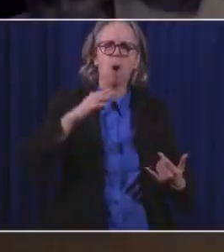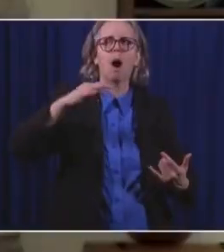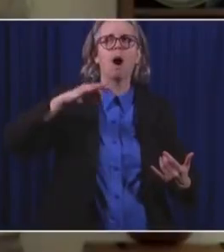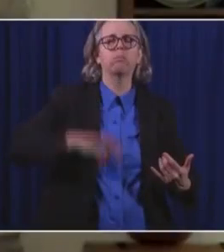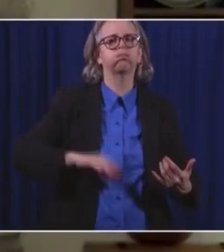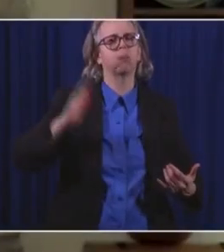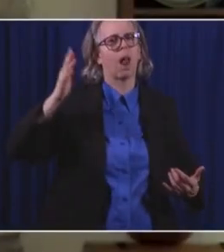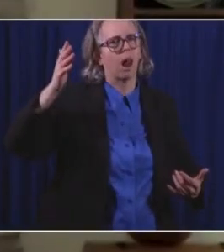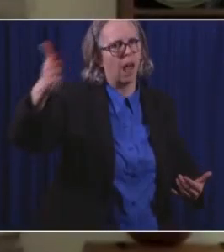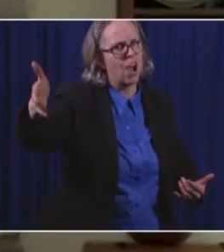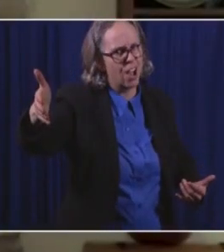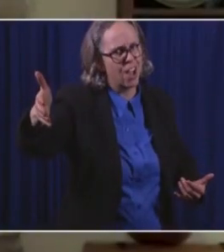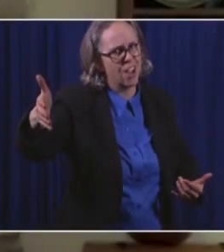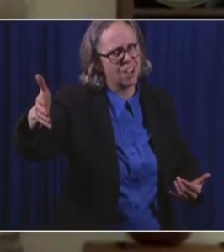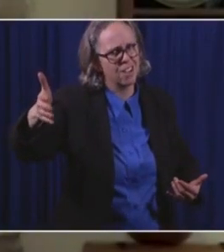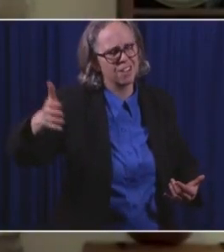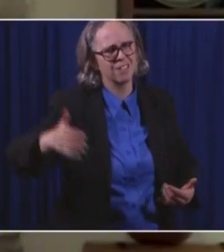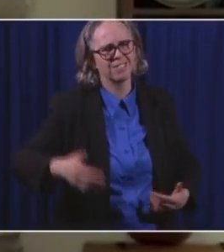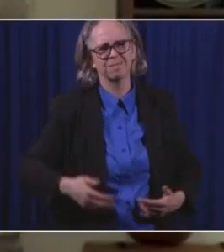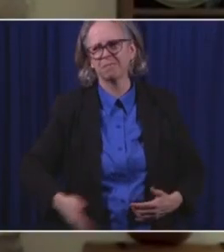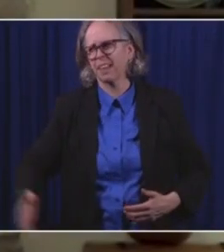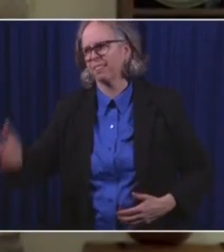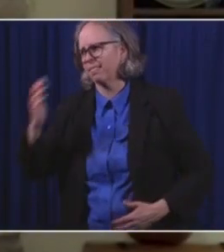much. Doctor, thank you very much.